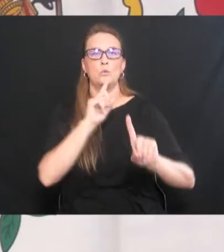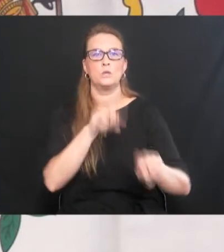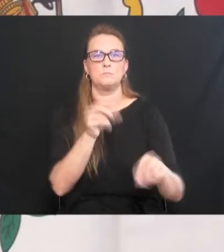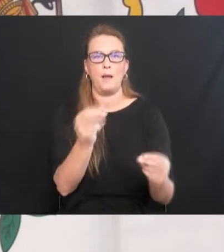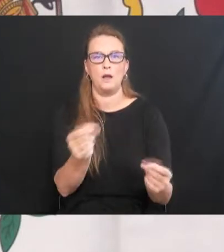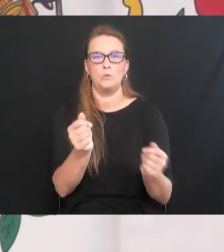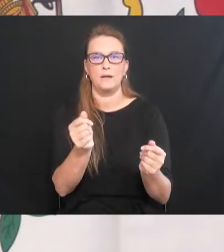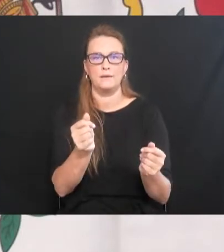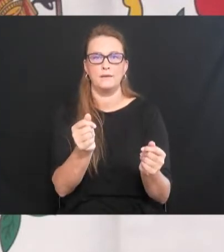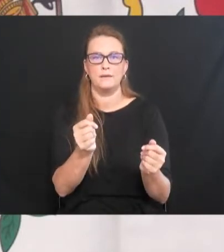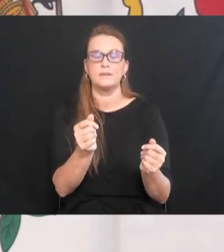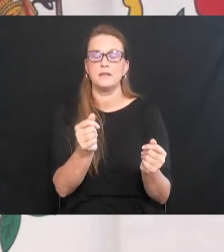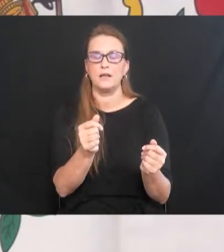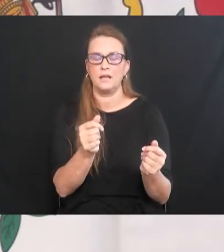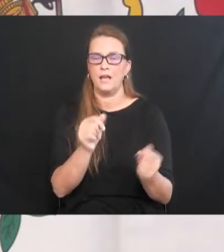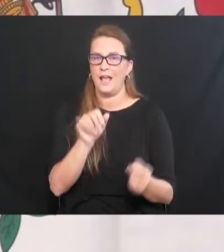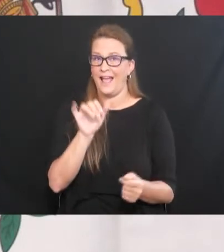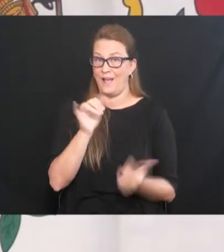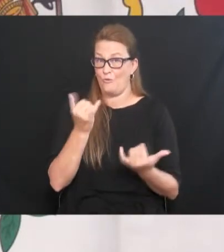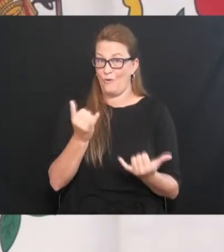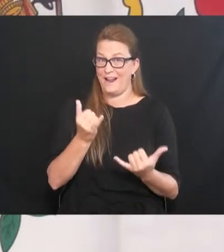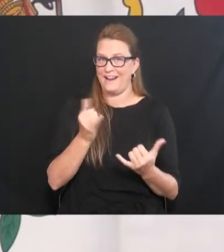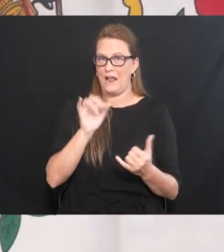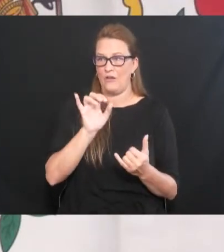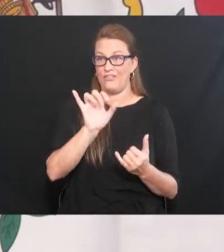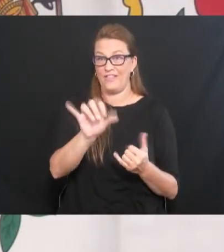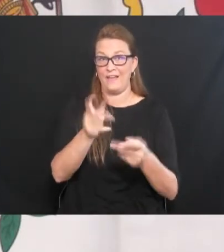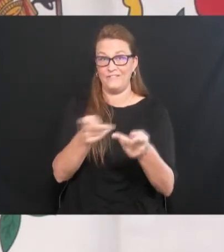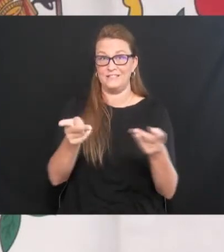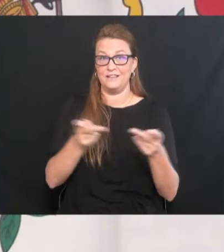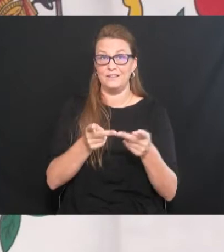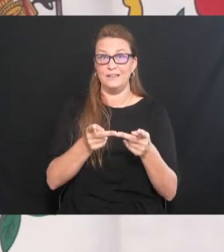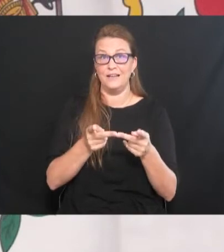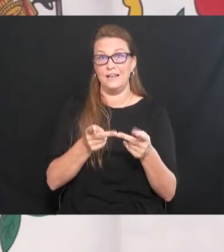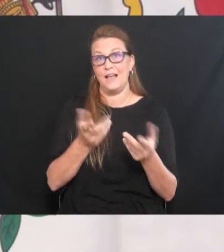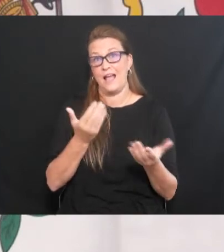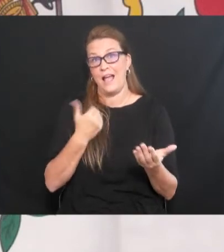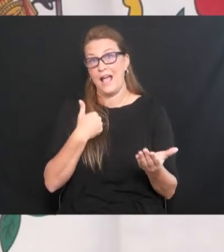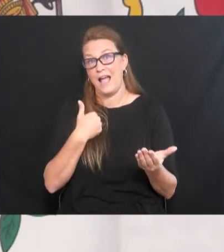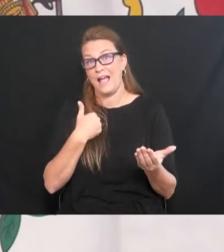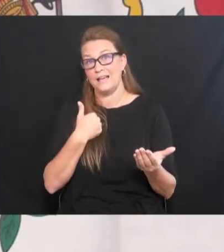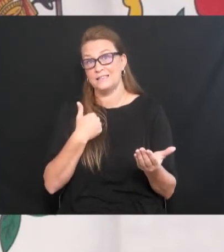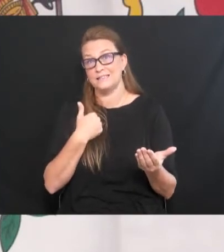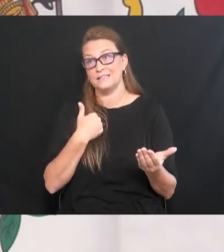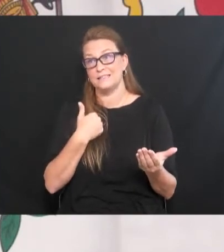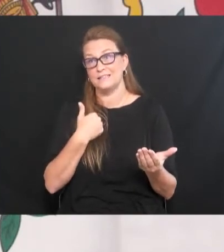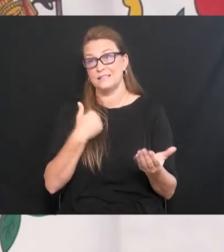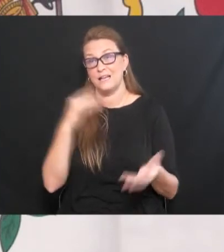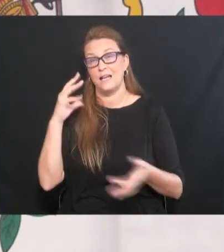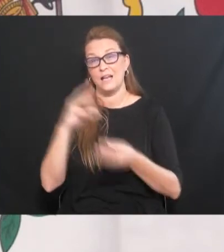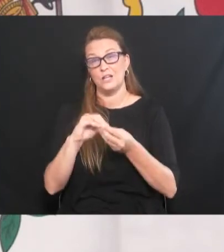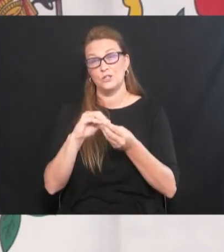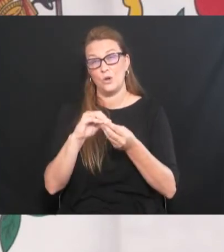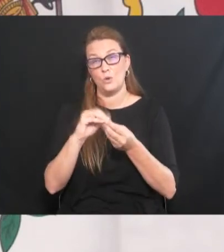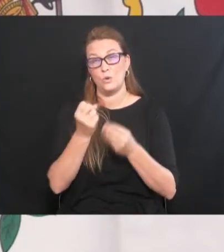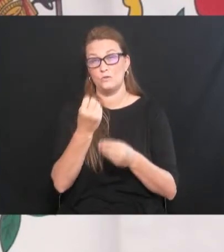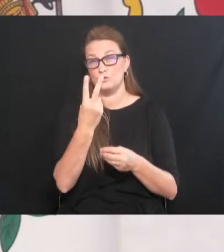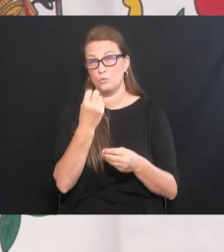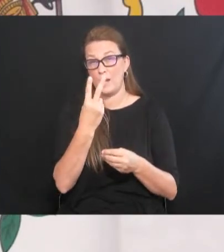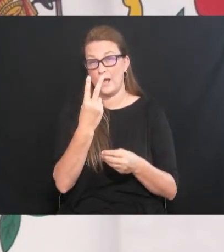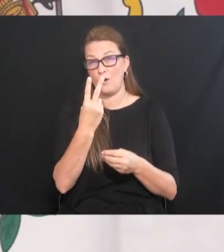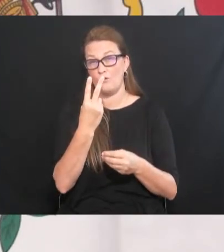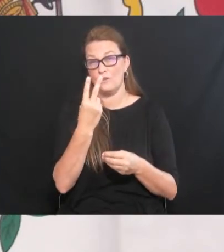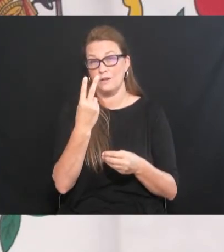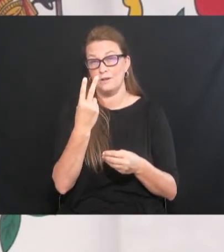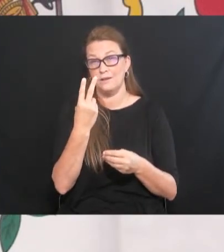and at this point the facility has only had a total of 12 cases from the